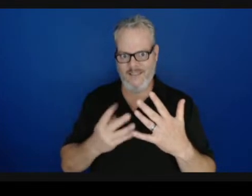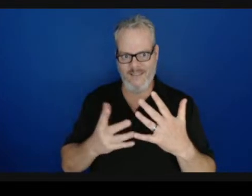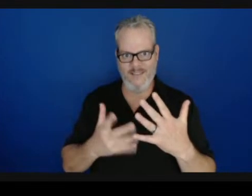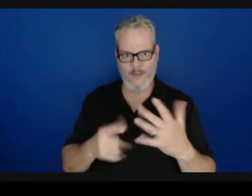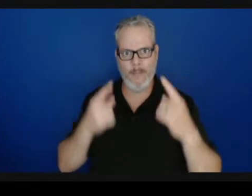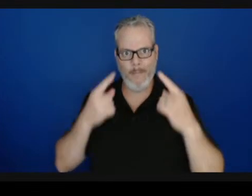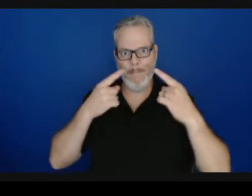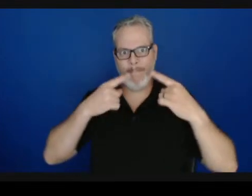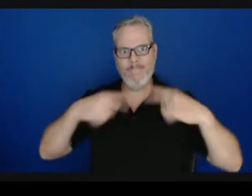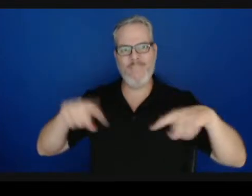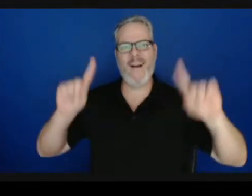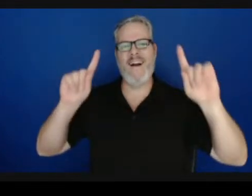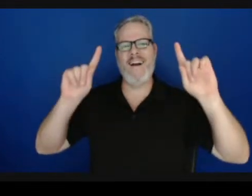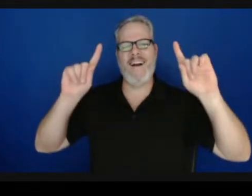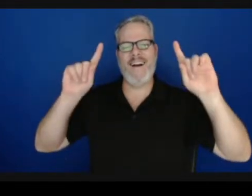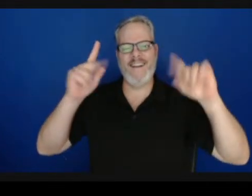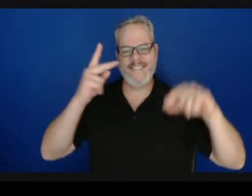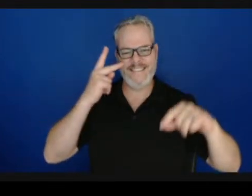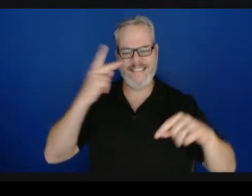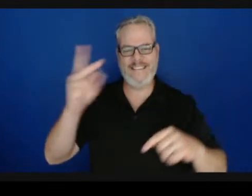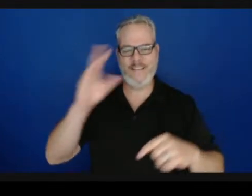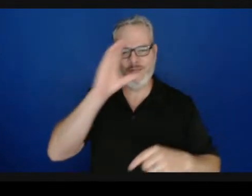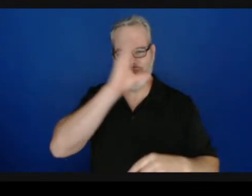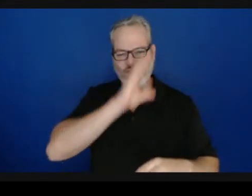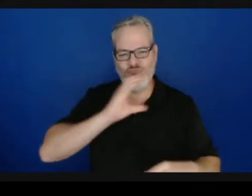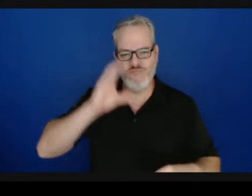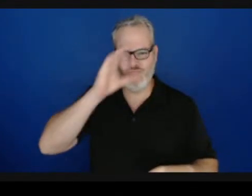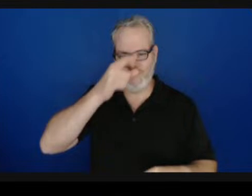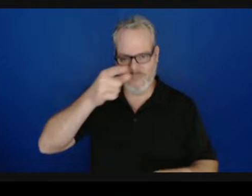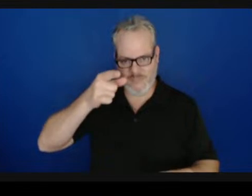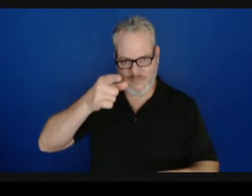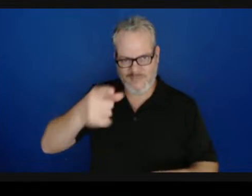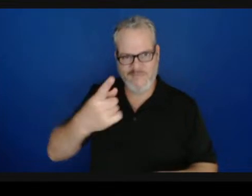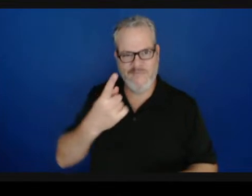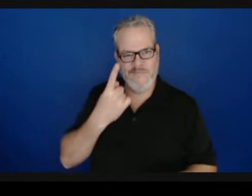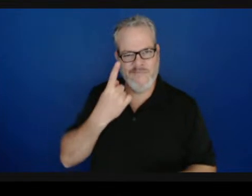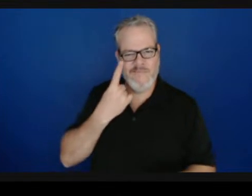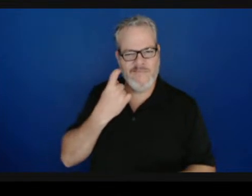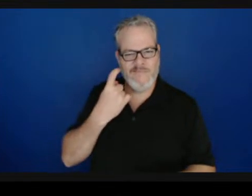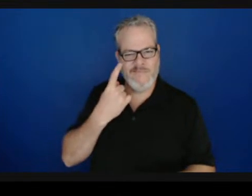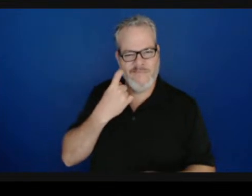for, what I'm looking for. The most recent USGS update today.